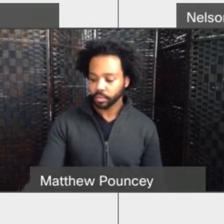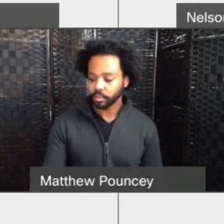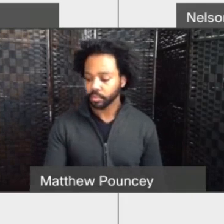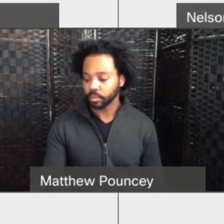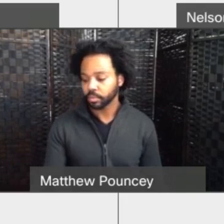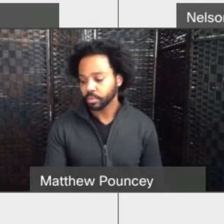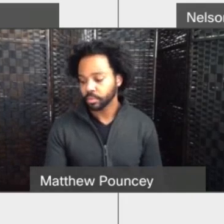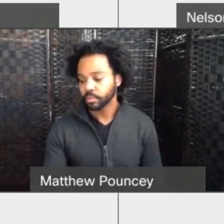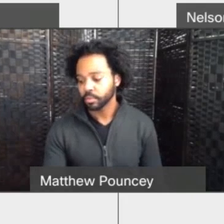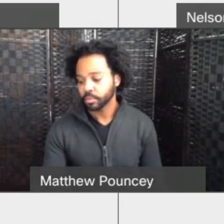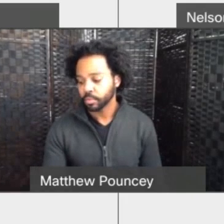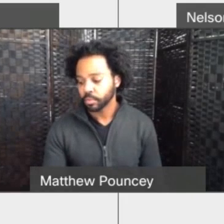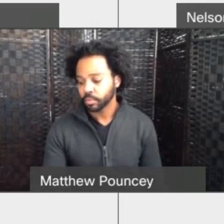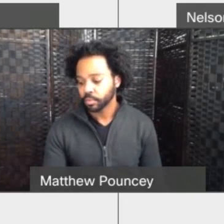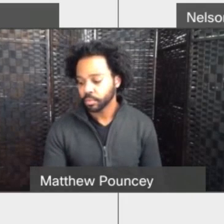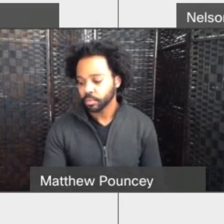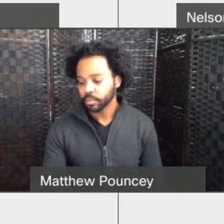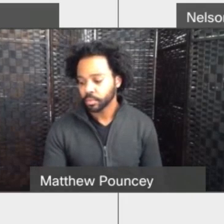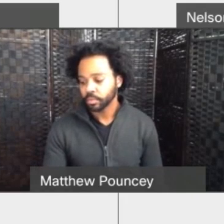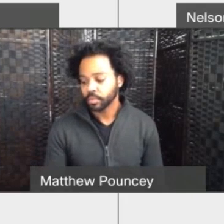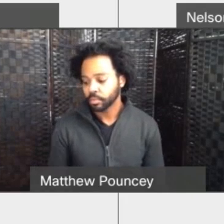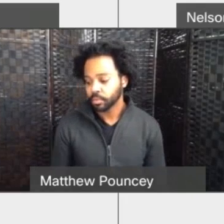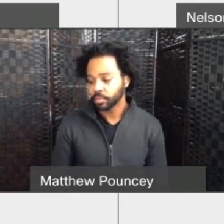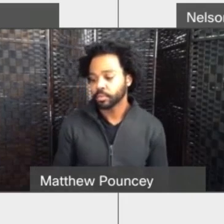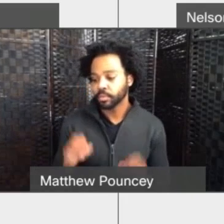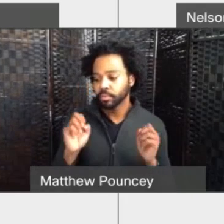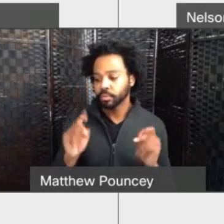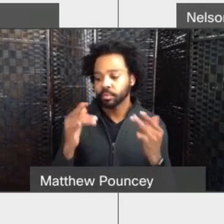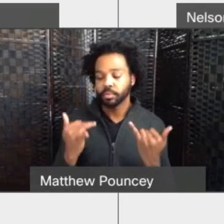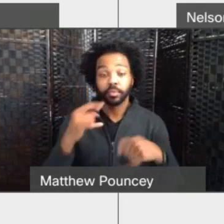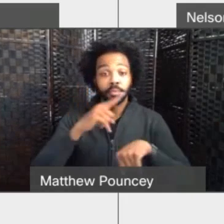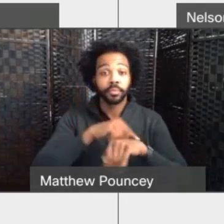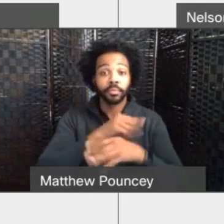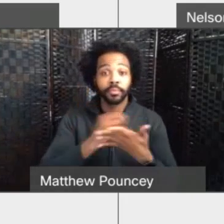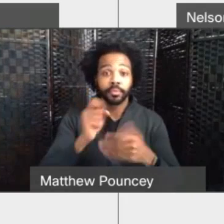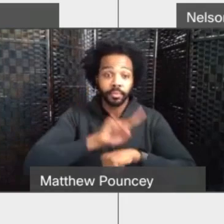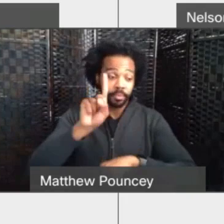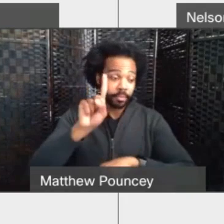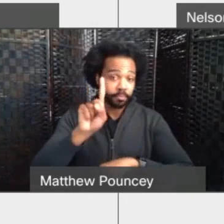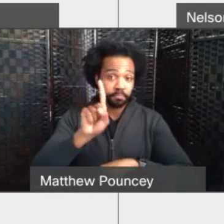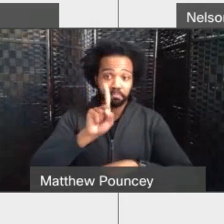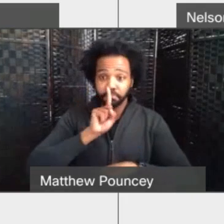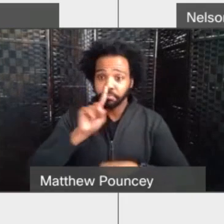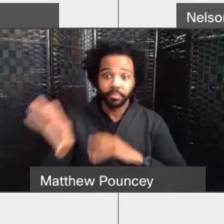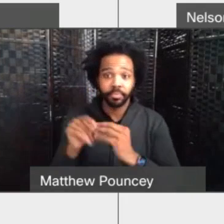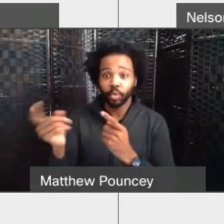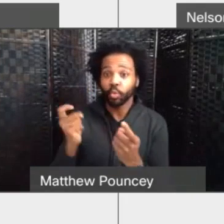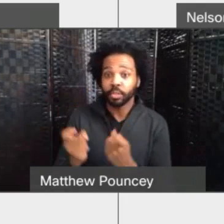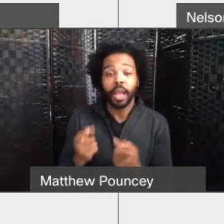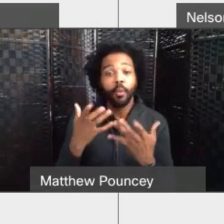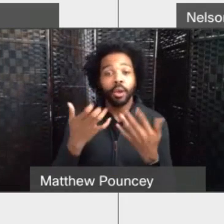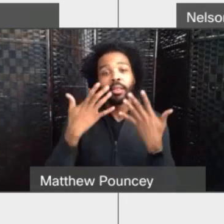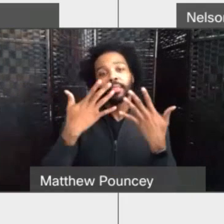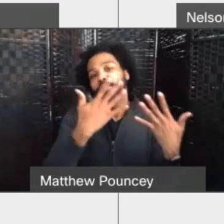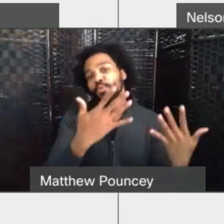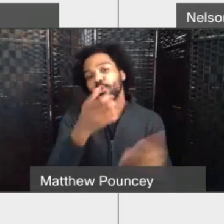So it is now 1:00. It's 1:01. We seem not to have any additional questions. I want to thank everyone for